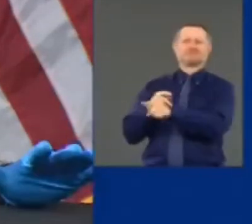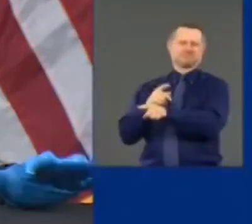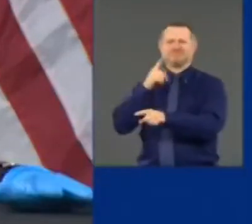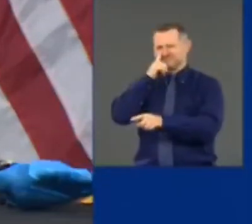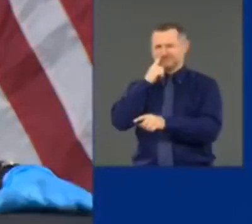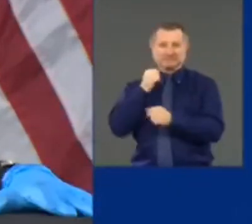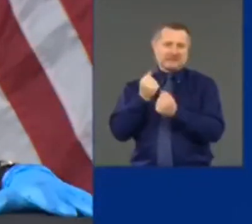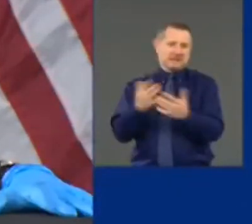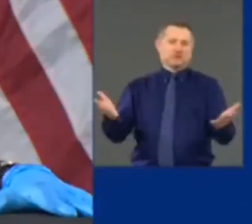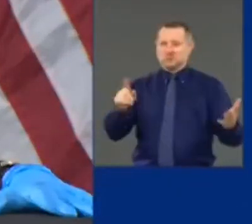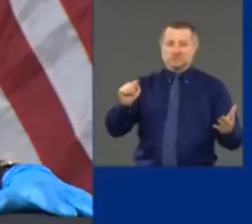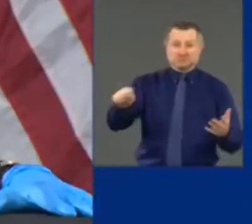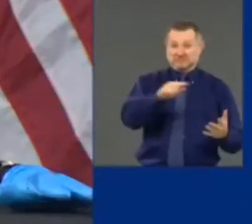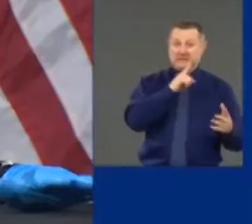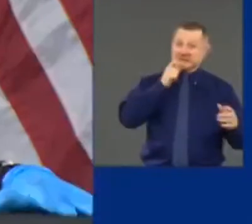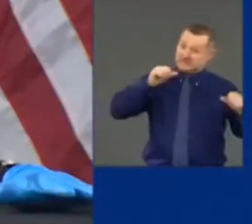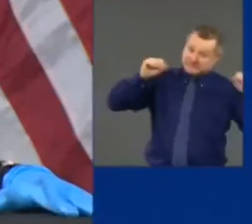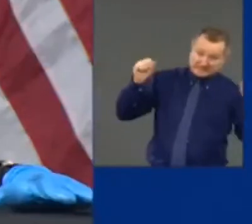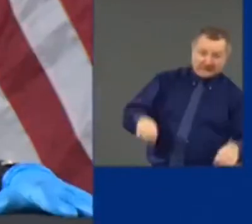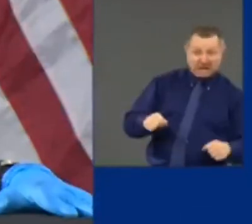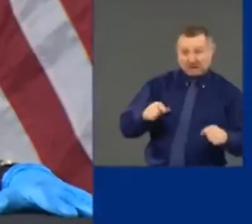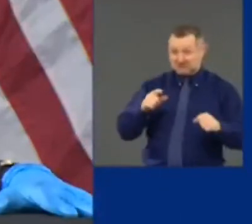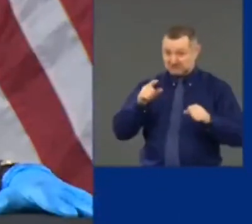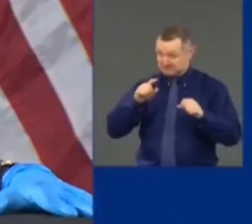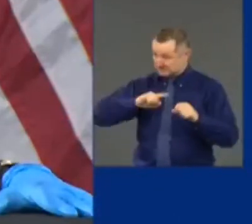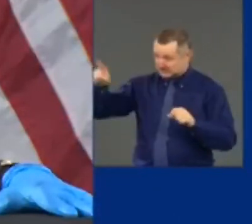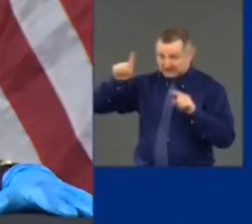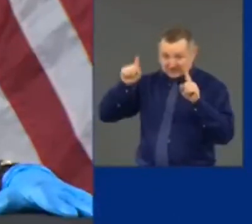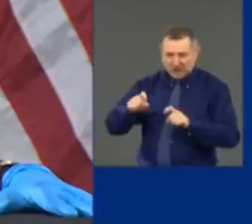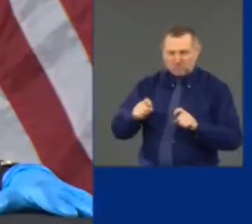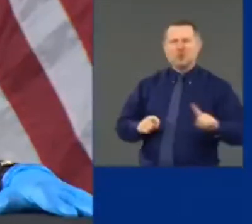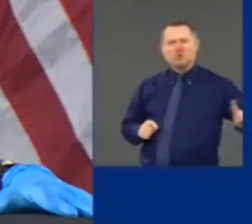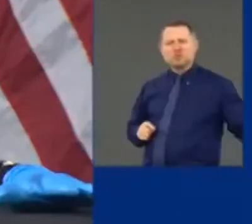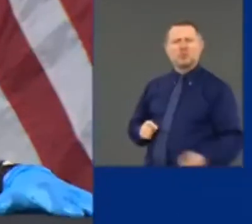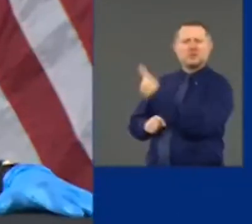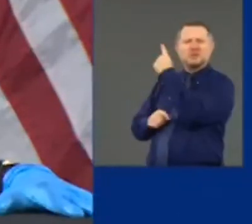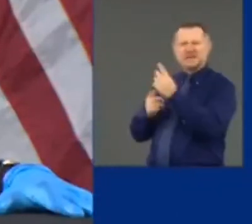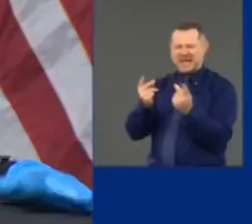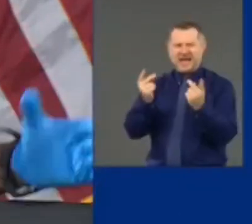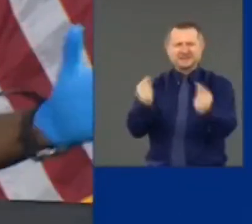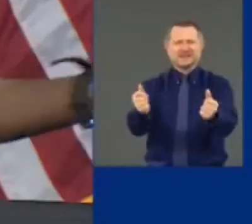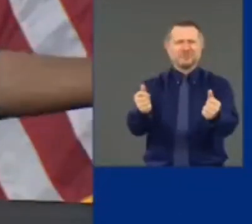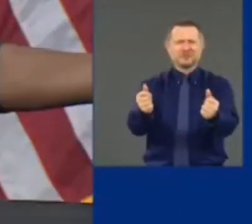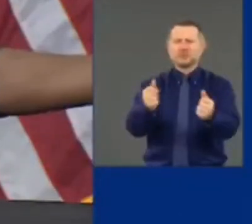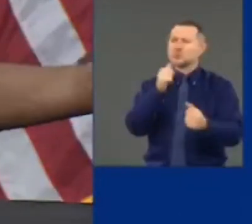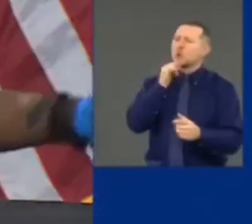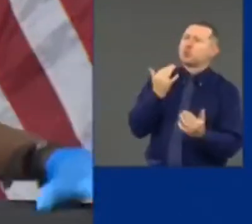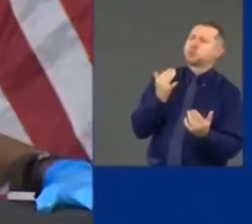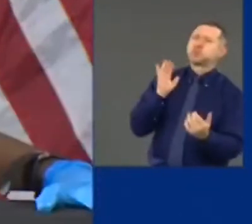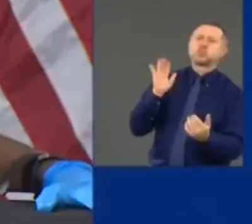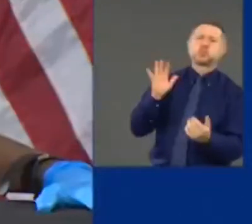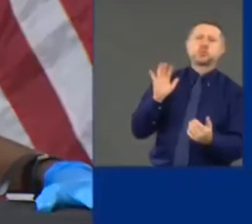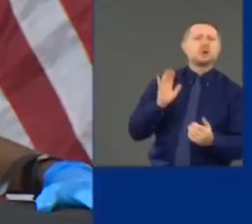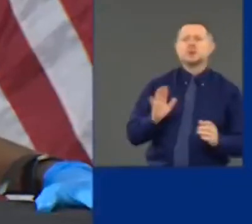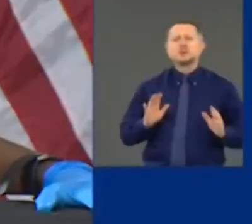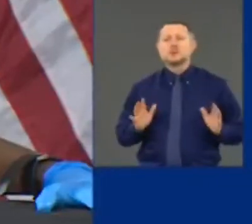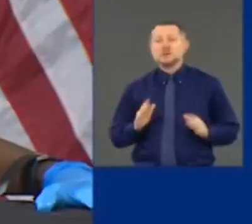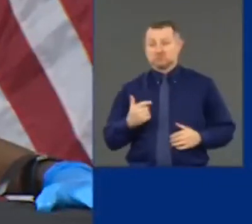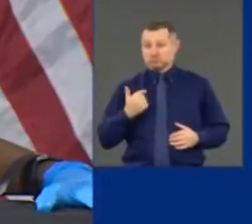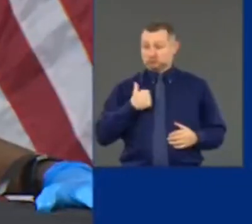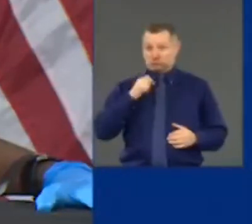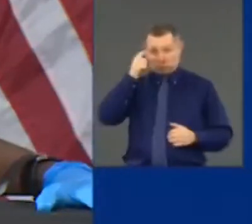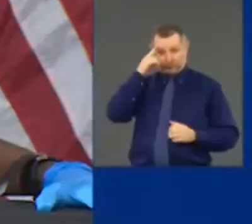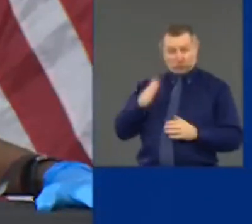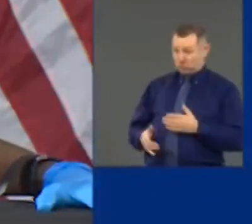tested should get tested as soon as possible. And I'm just so, Governor called me